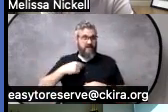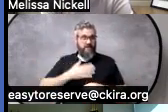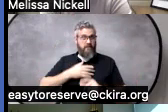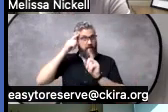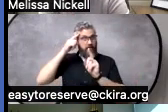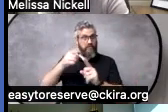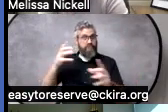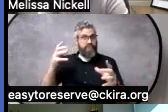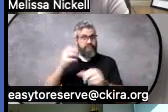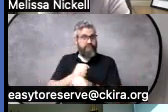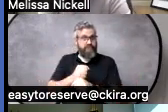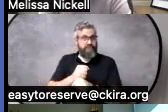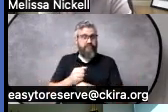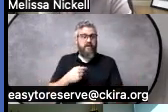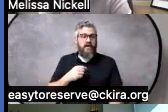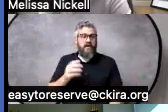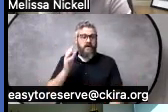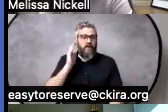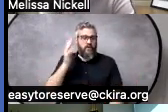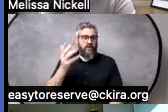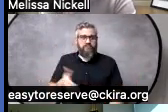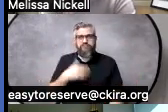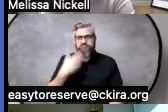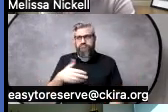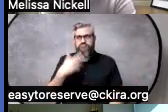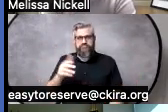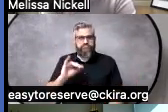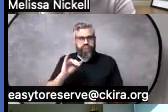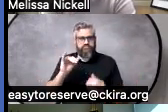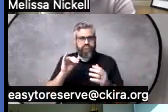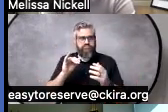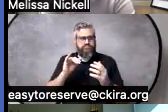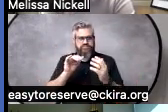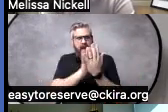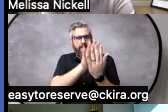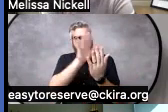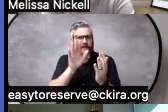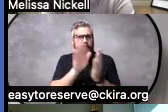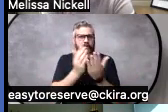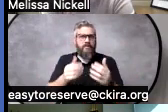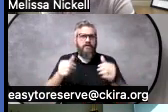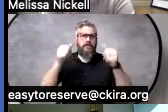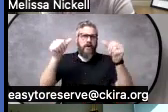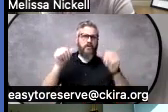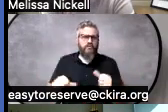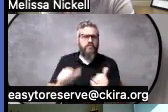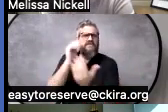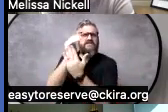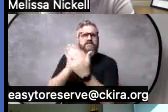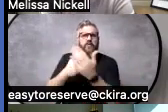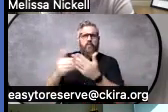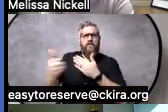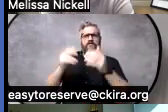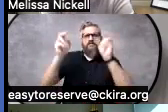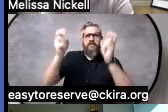I would look within like the book of the abstracts, posters, listings, whatever it's titled. Sorry, I don't